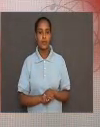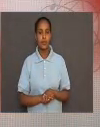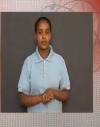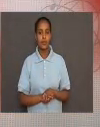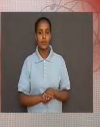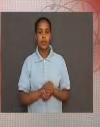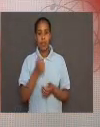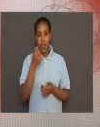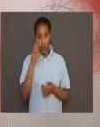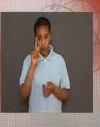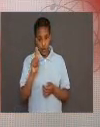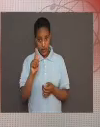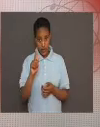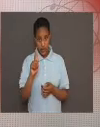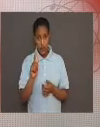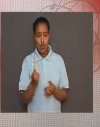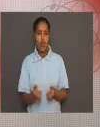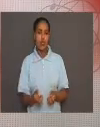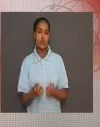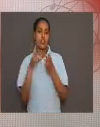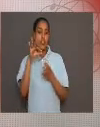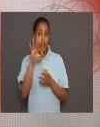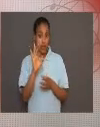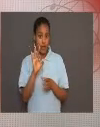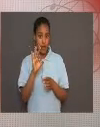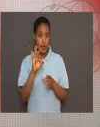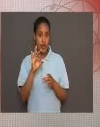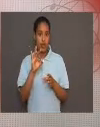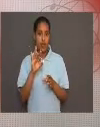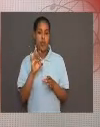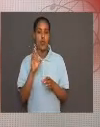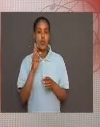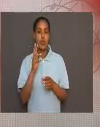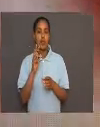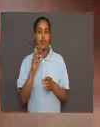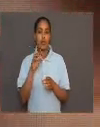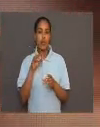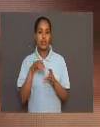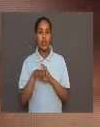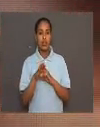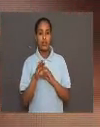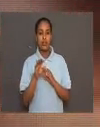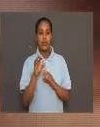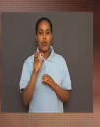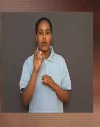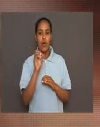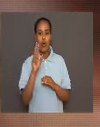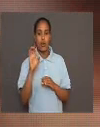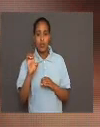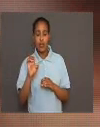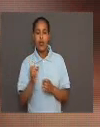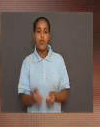Aluminium is mostly found in bauxite ore. It is the